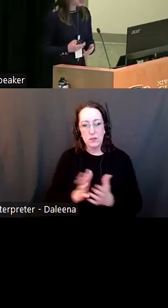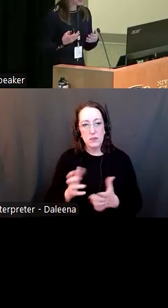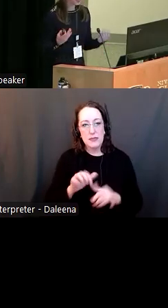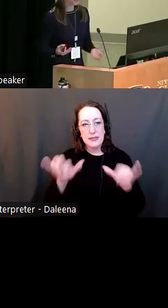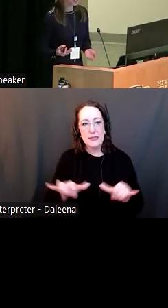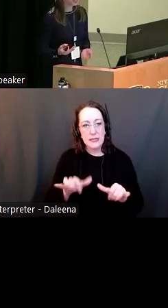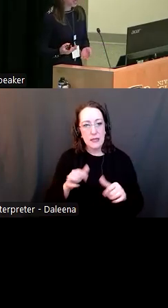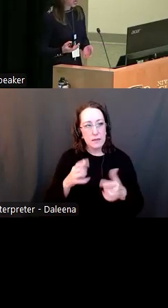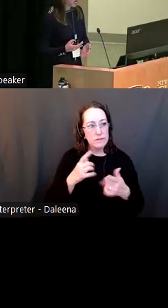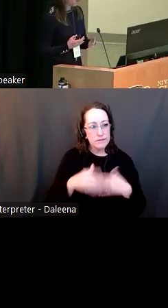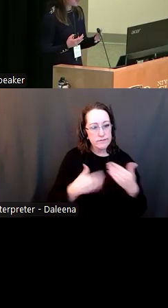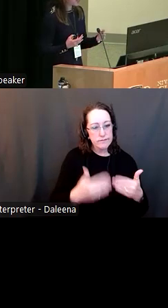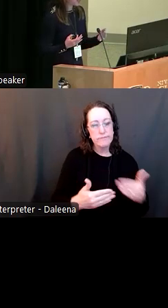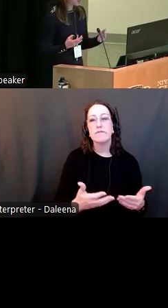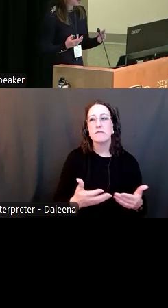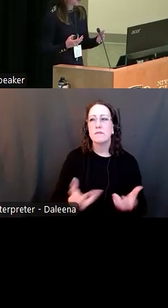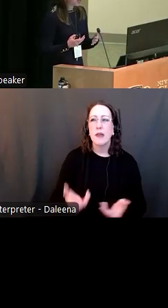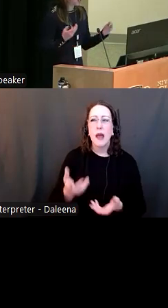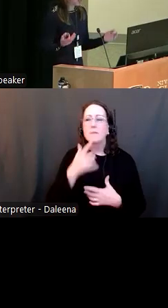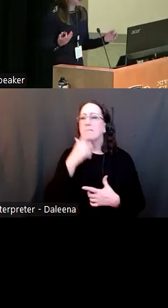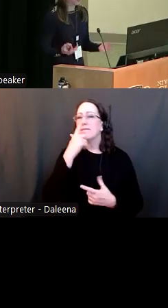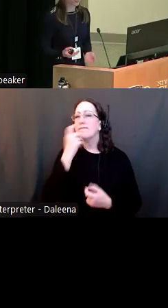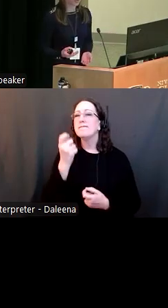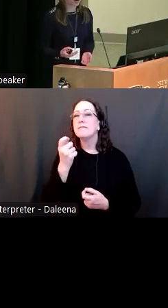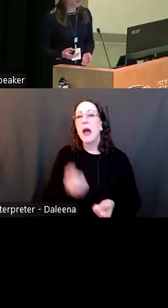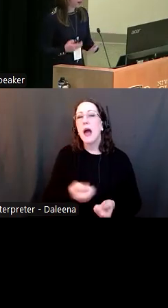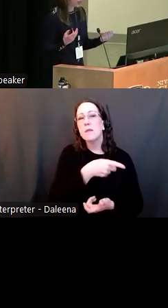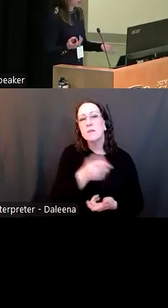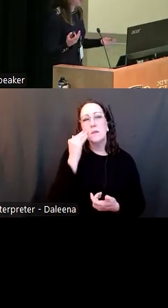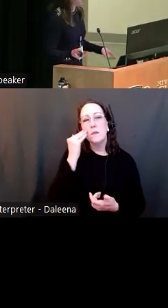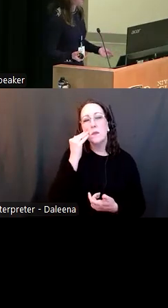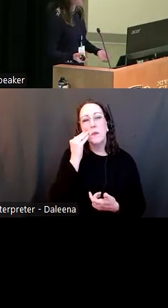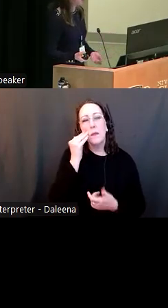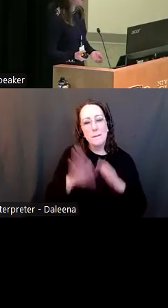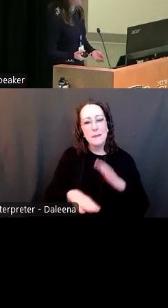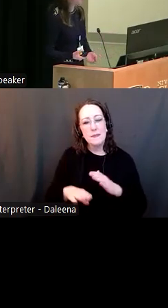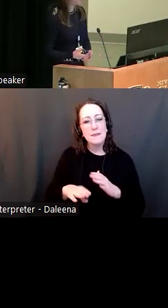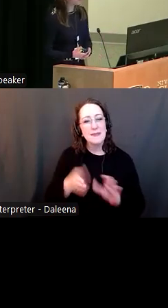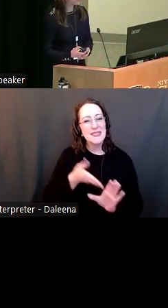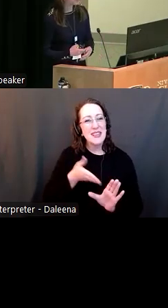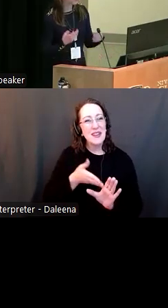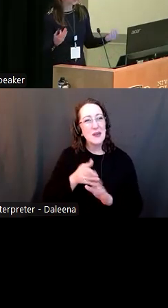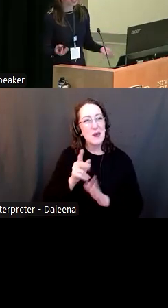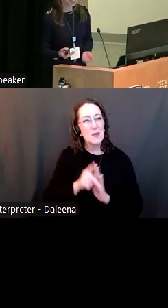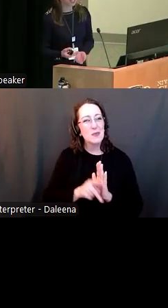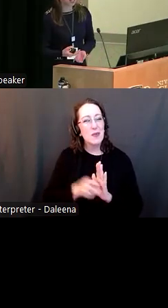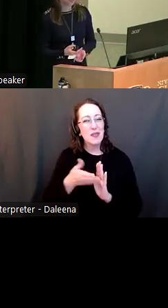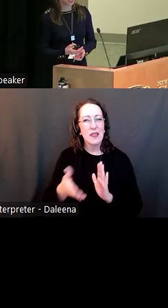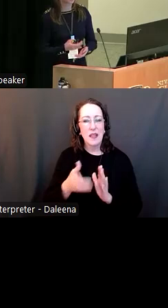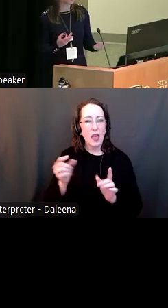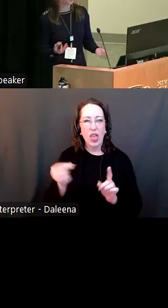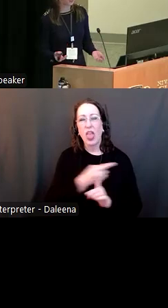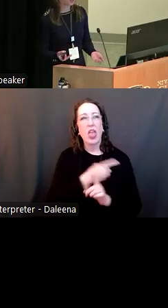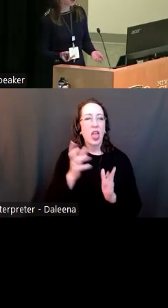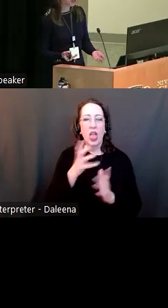because I was interested in how much patients were aware of basic psychological principles. Were there maybe distorted ideas of